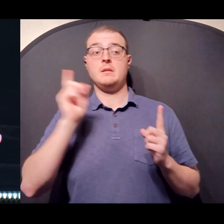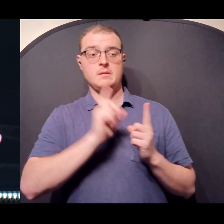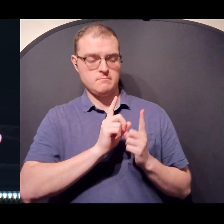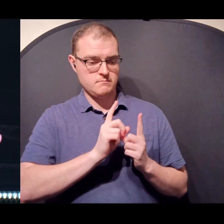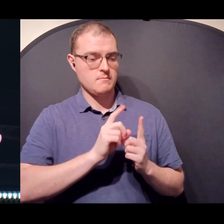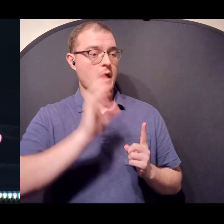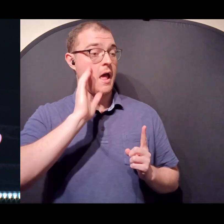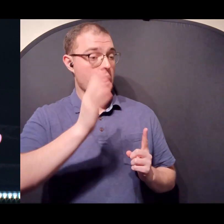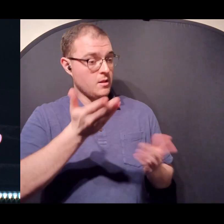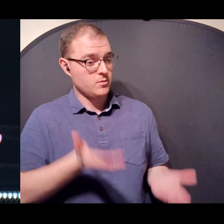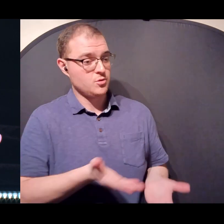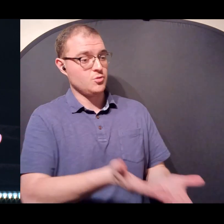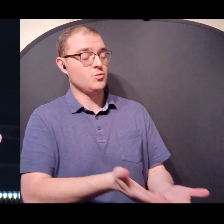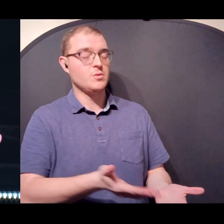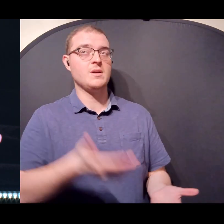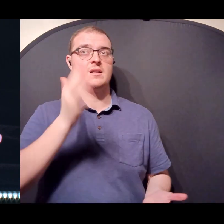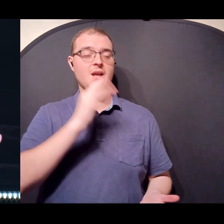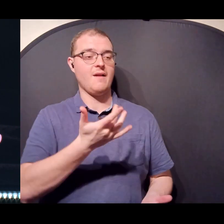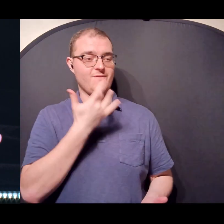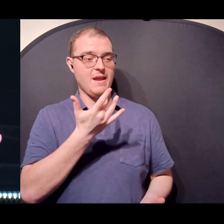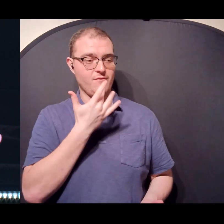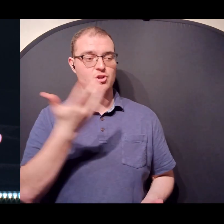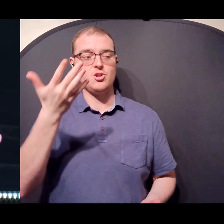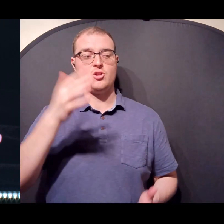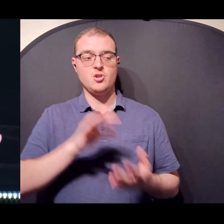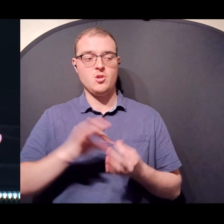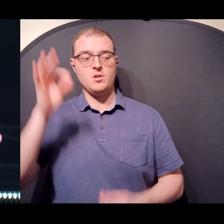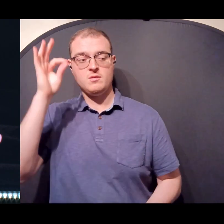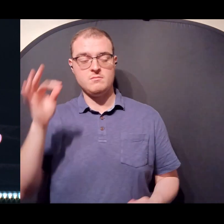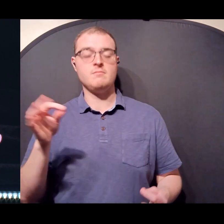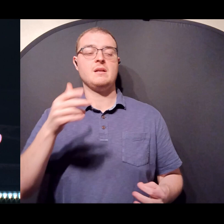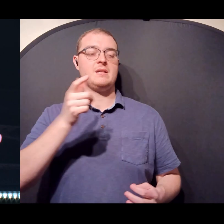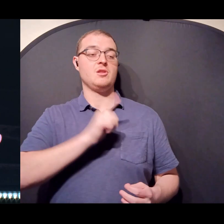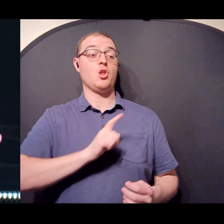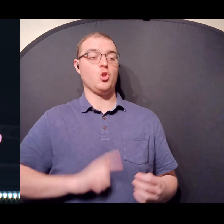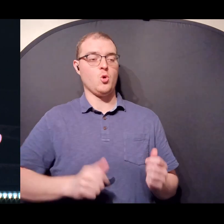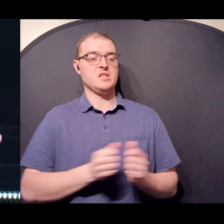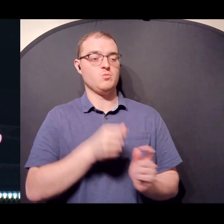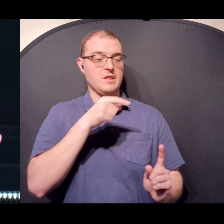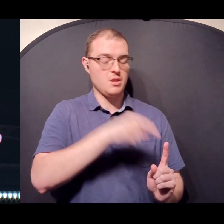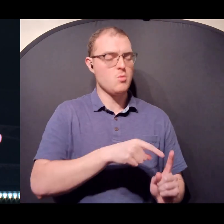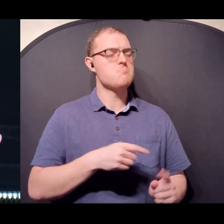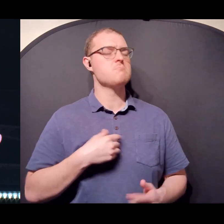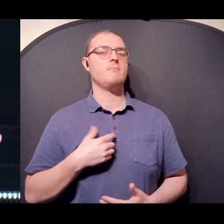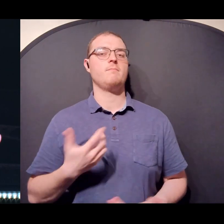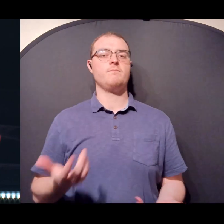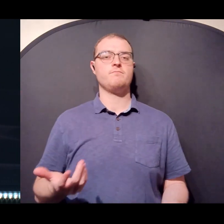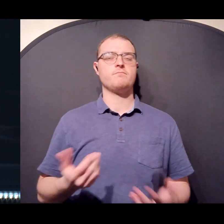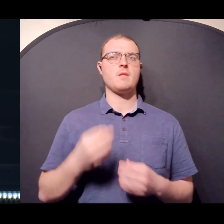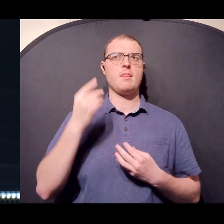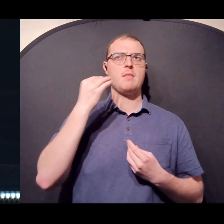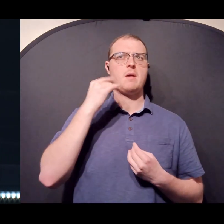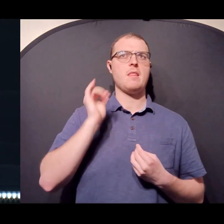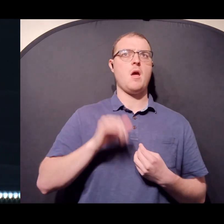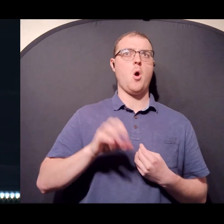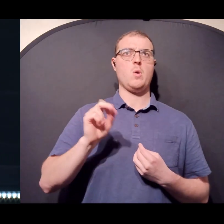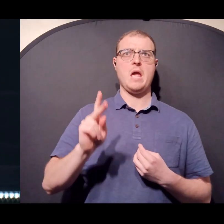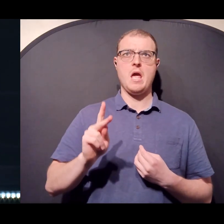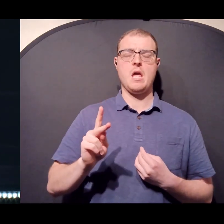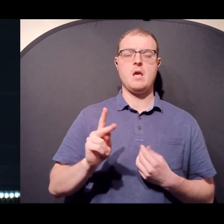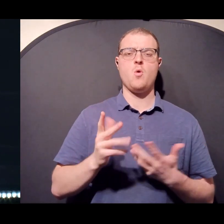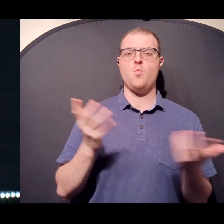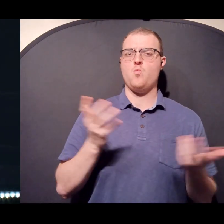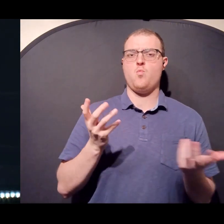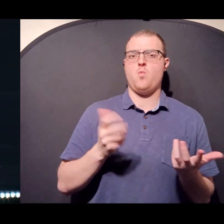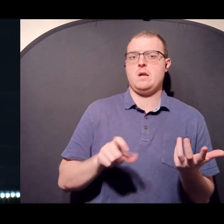greetings to you who are highly favored. The Lord is with you. I wonder what it would take for the Lord to look down at you and